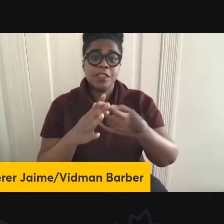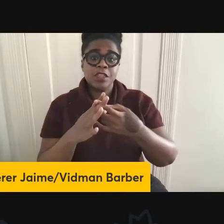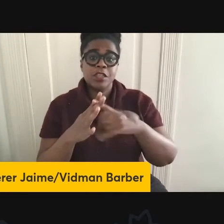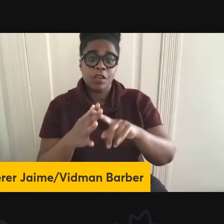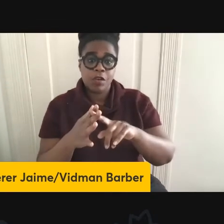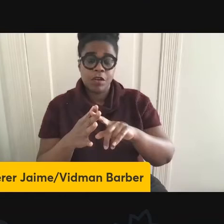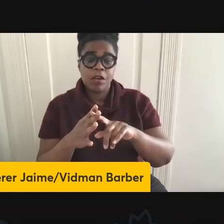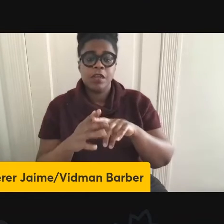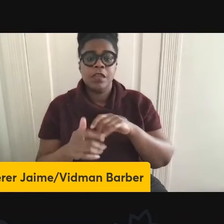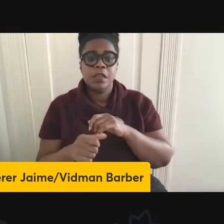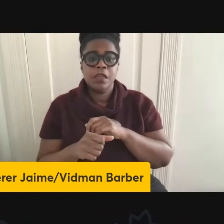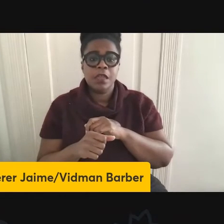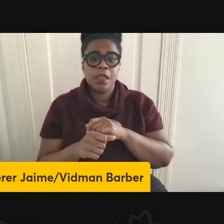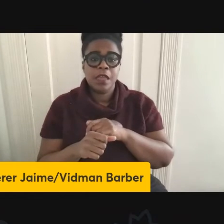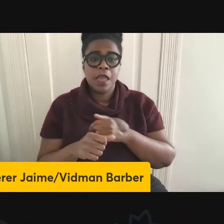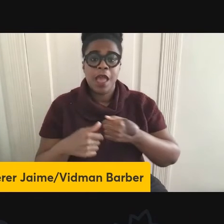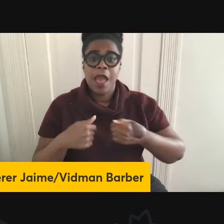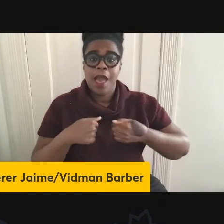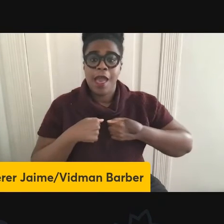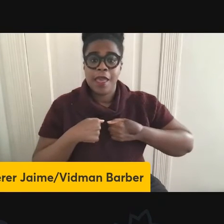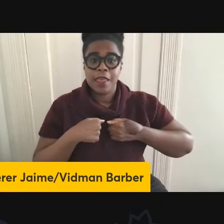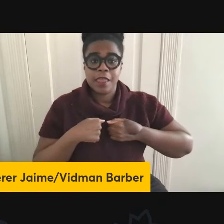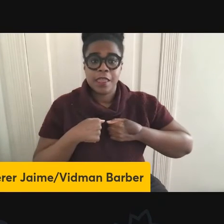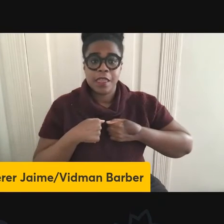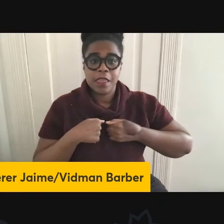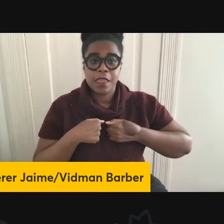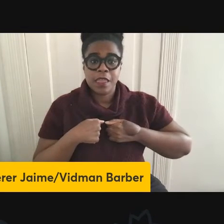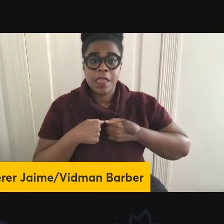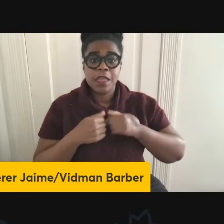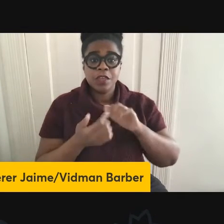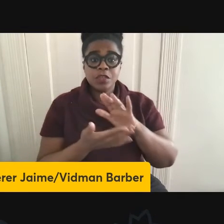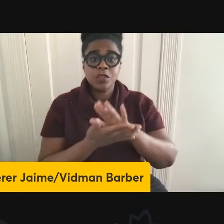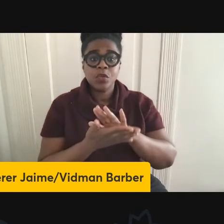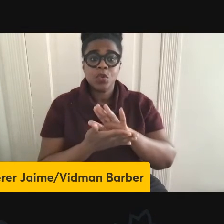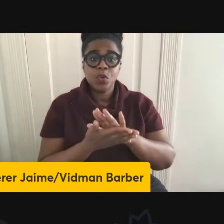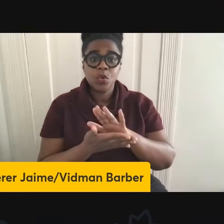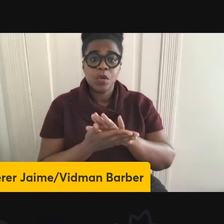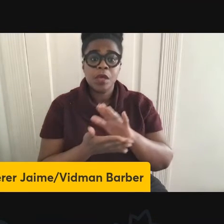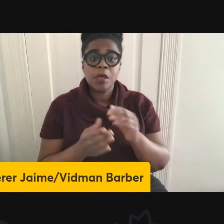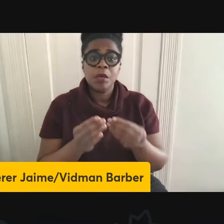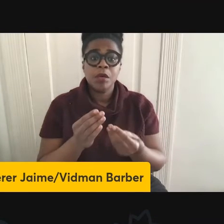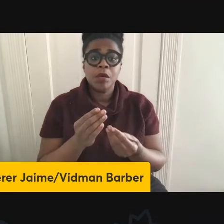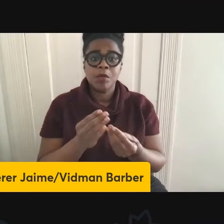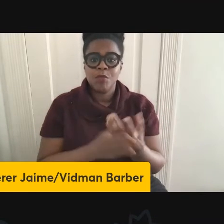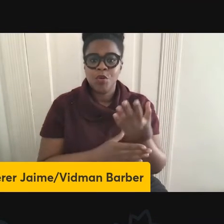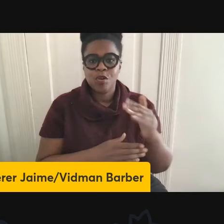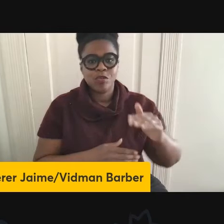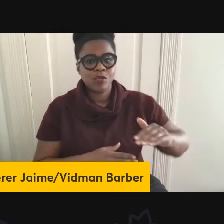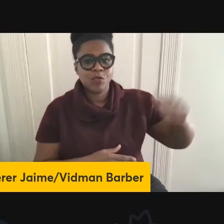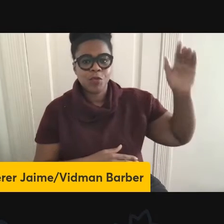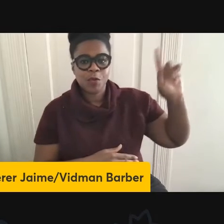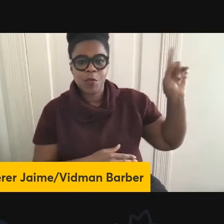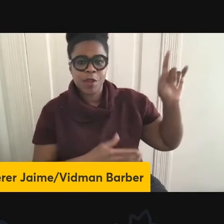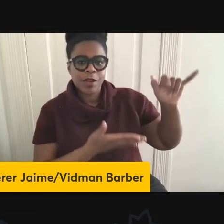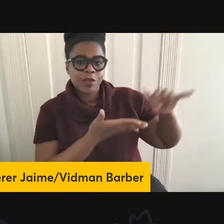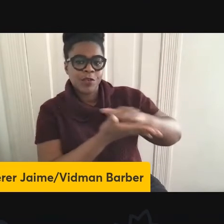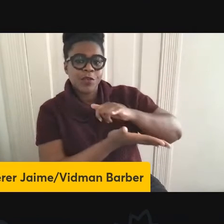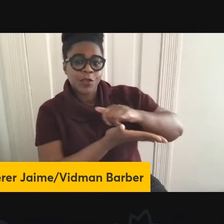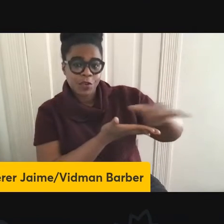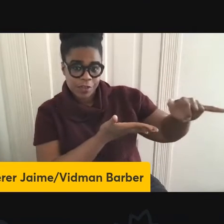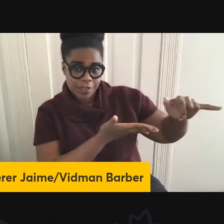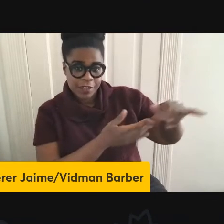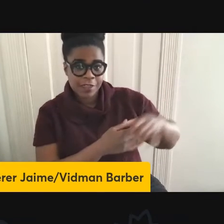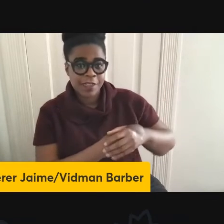background. So I went to school. I was born and raised in New York. And I went